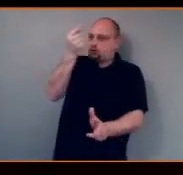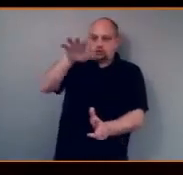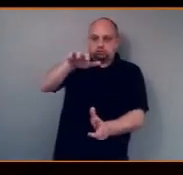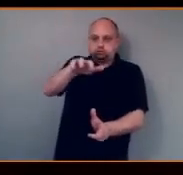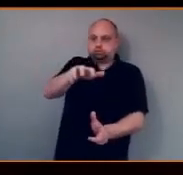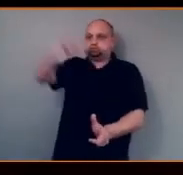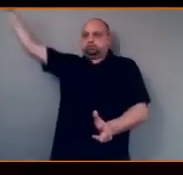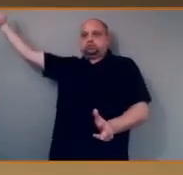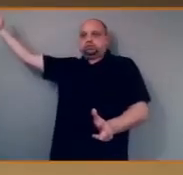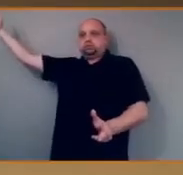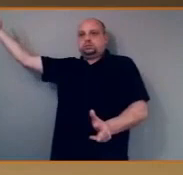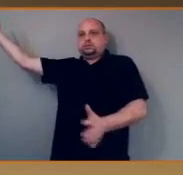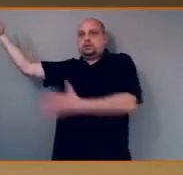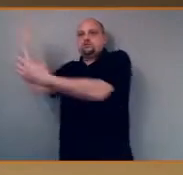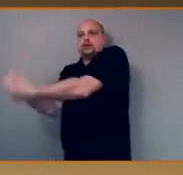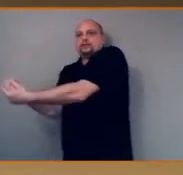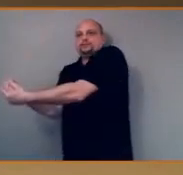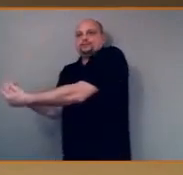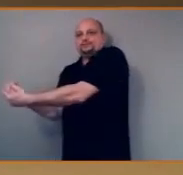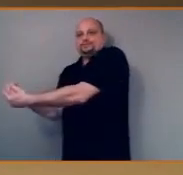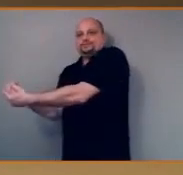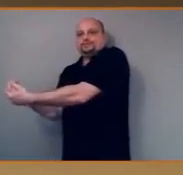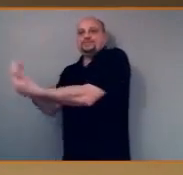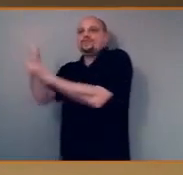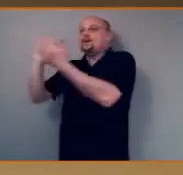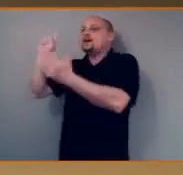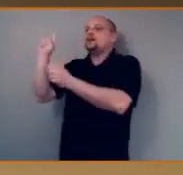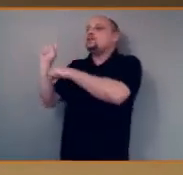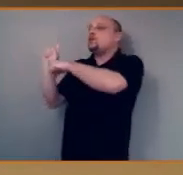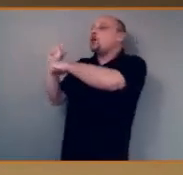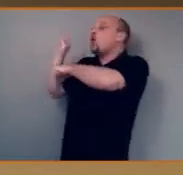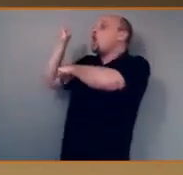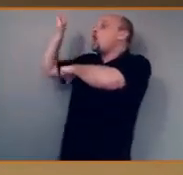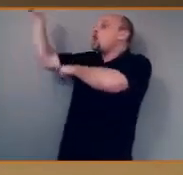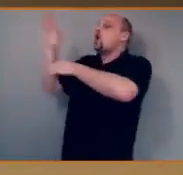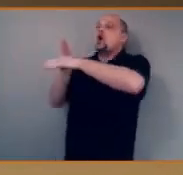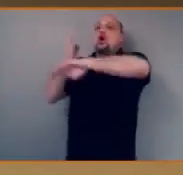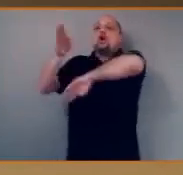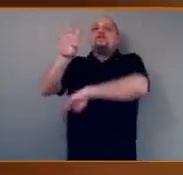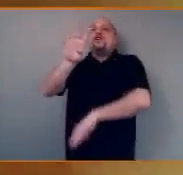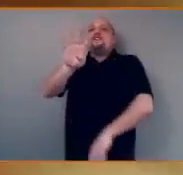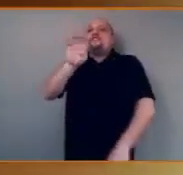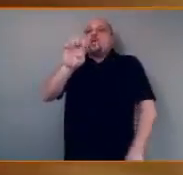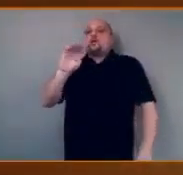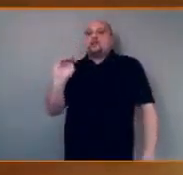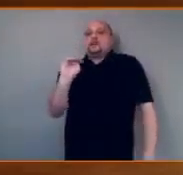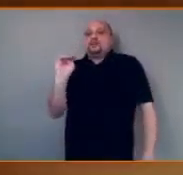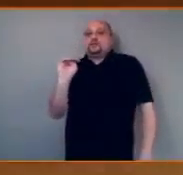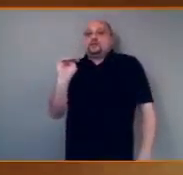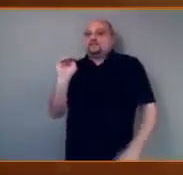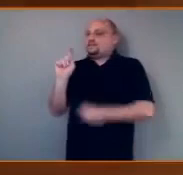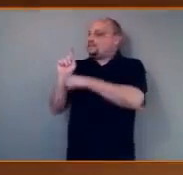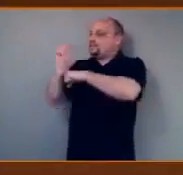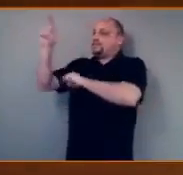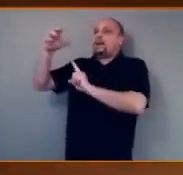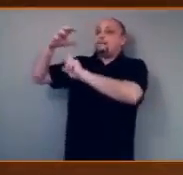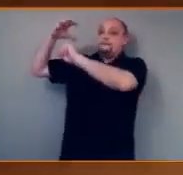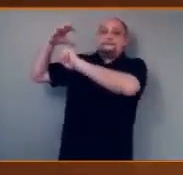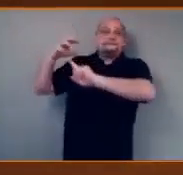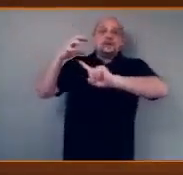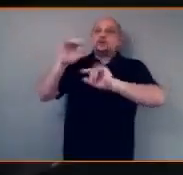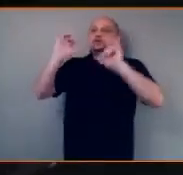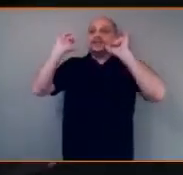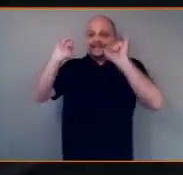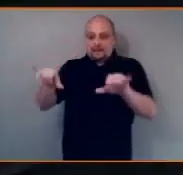and just crash lands away from us, somewhere over 400 meters away. The parachute also does the same thing. So the parachute